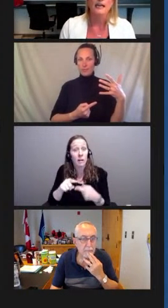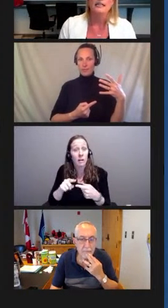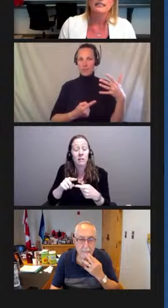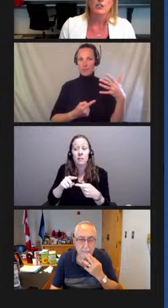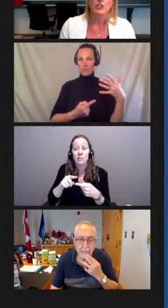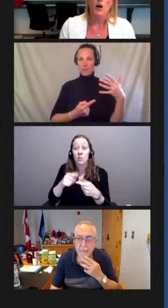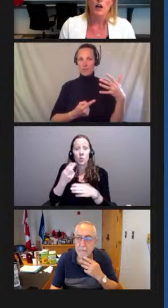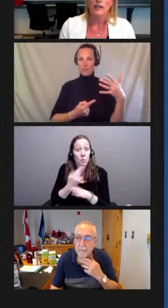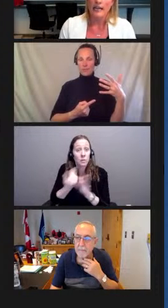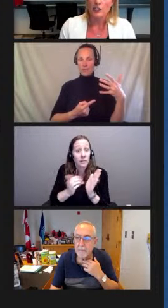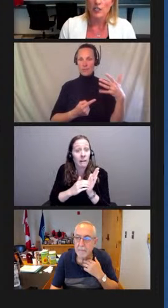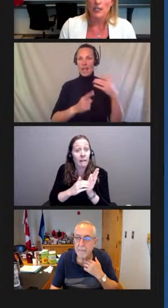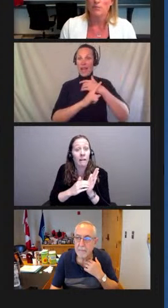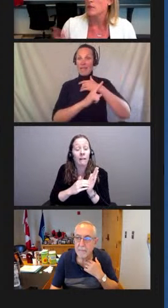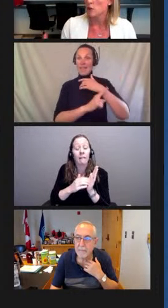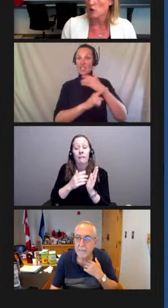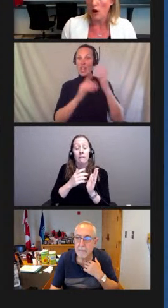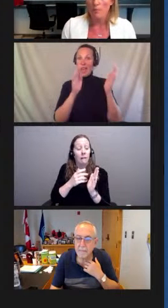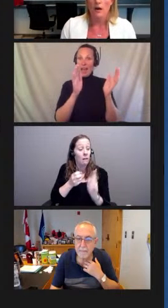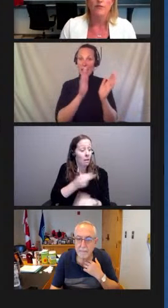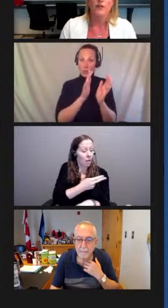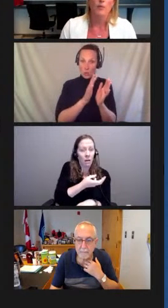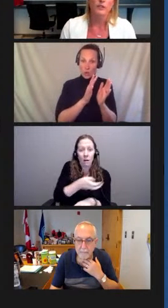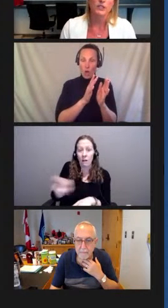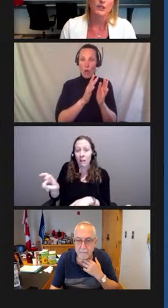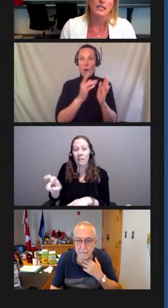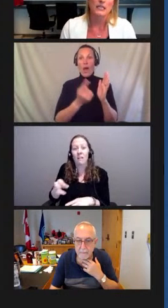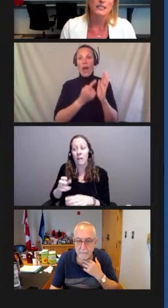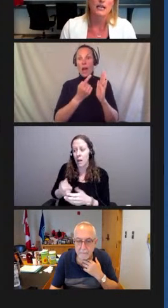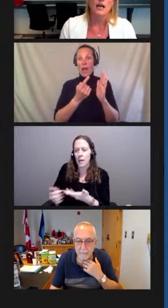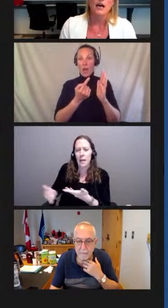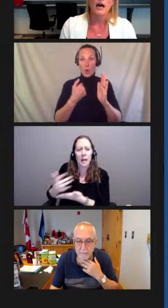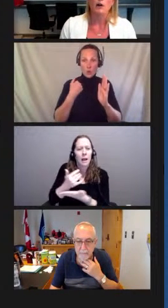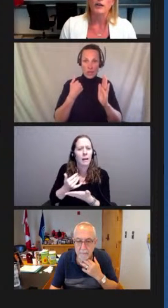diversion, touching on collection, drop-off